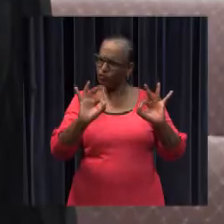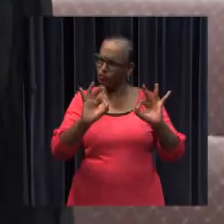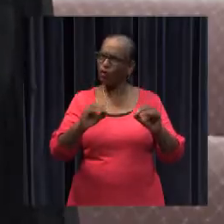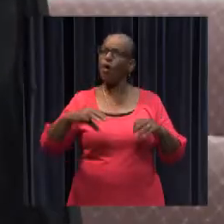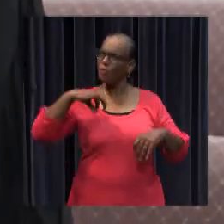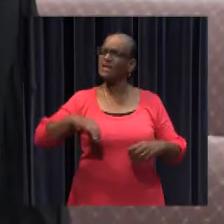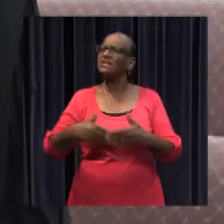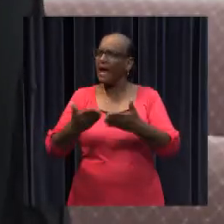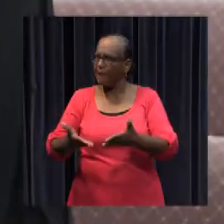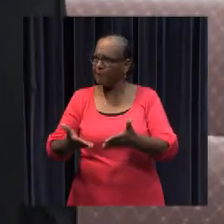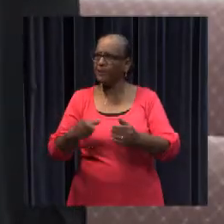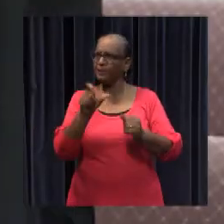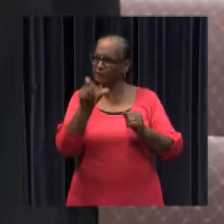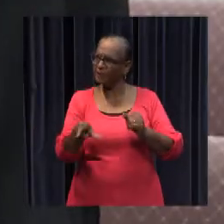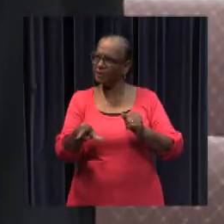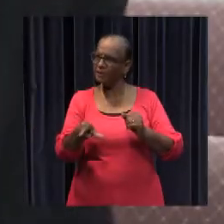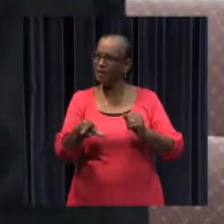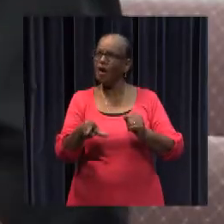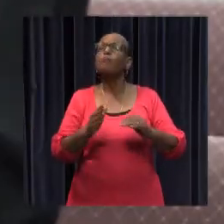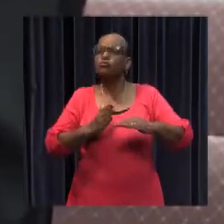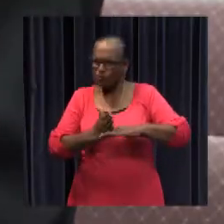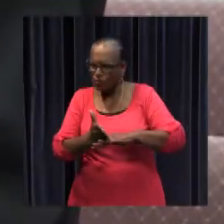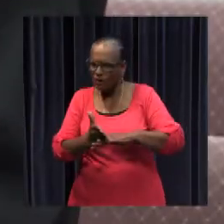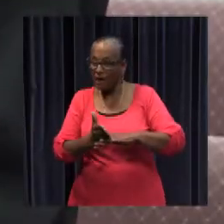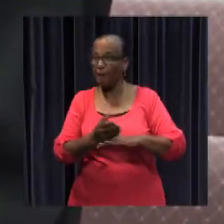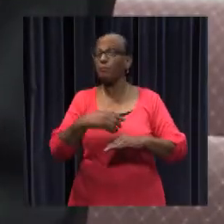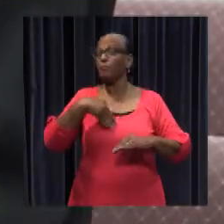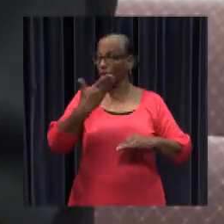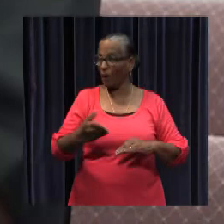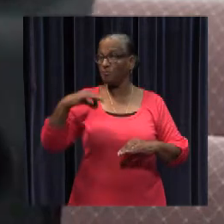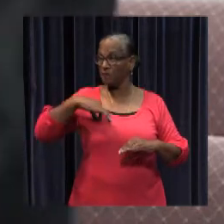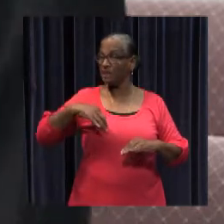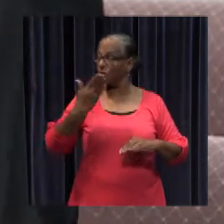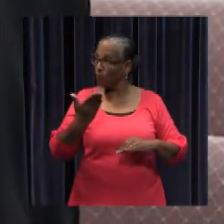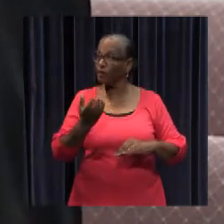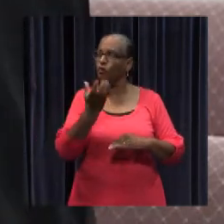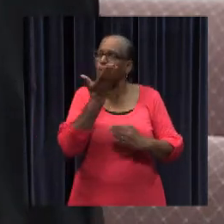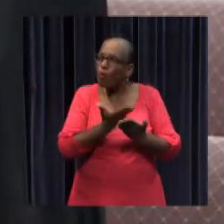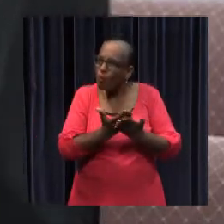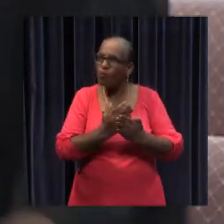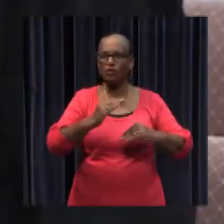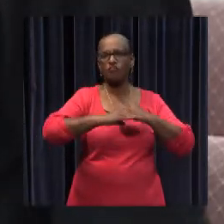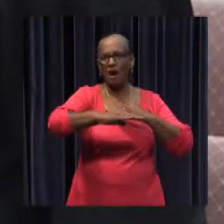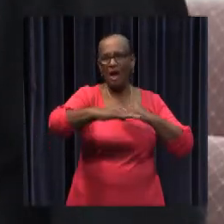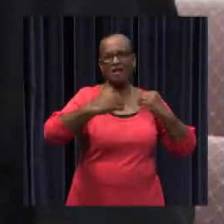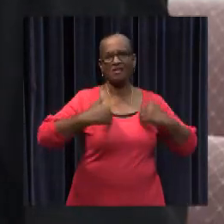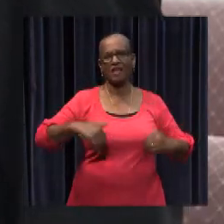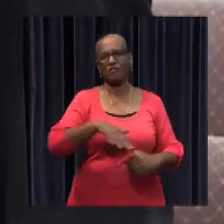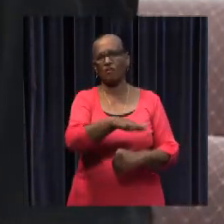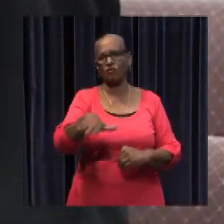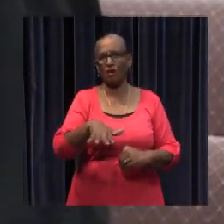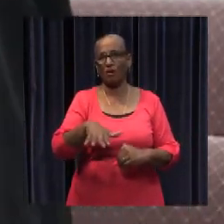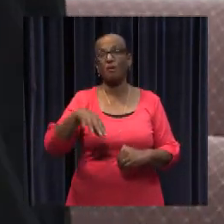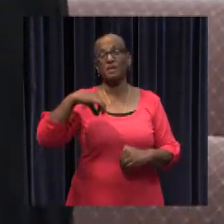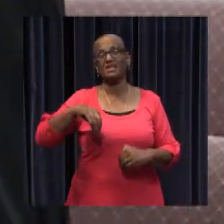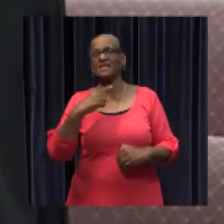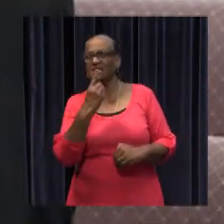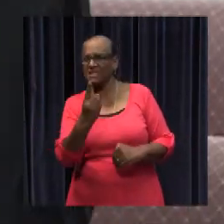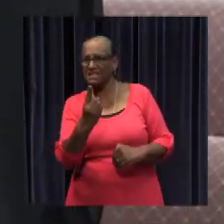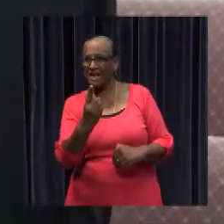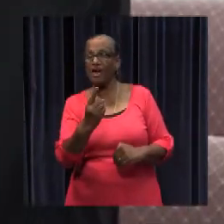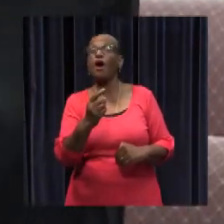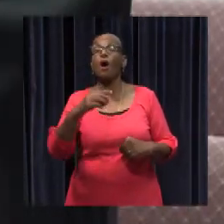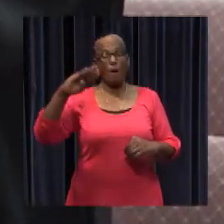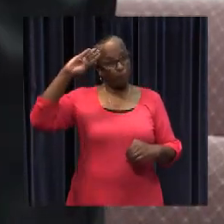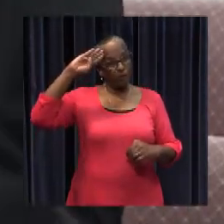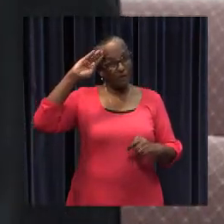Kishore Prasad Gangaram Pandey of the NDP say they have full confidence in the minister and called on him to continue with